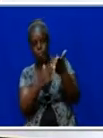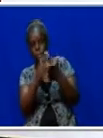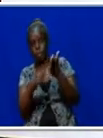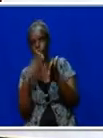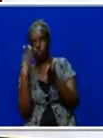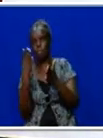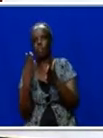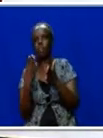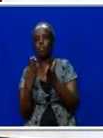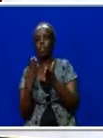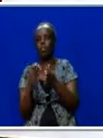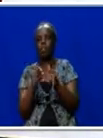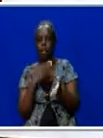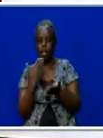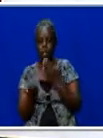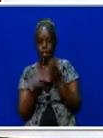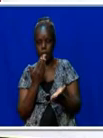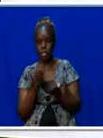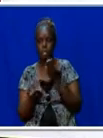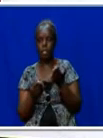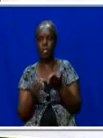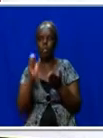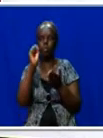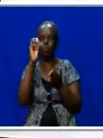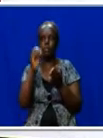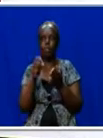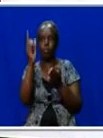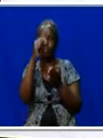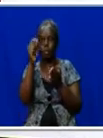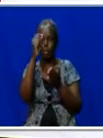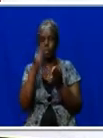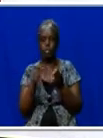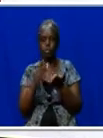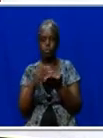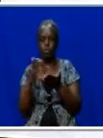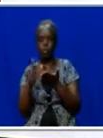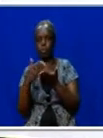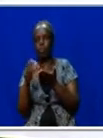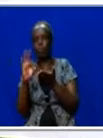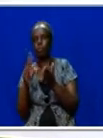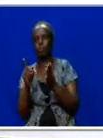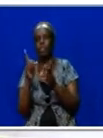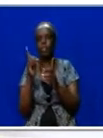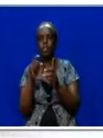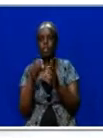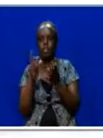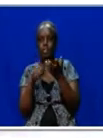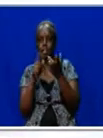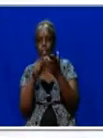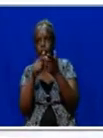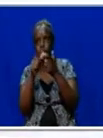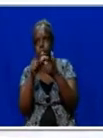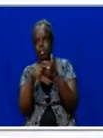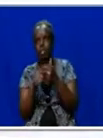measure what we call the middle 50% of the distribution of the data. Let's look at